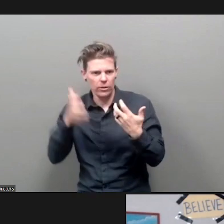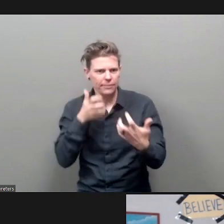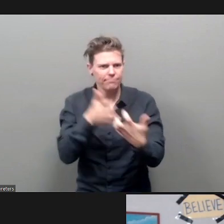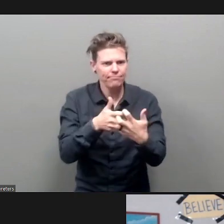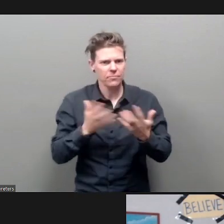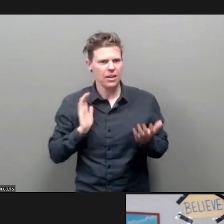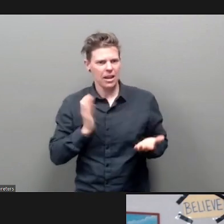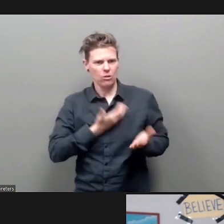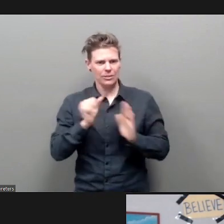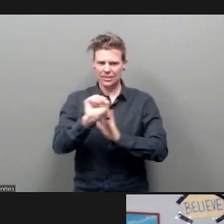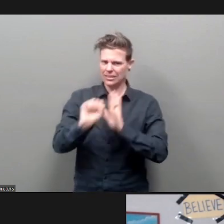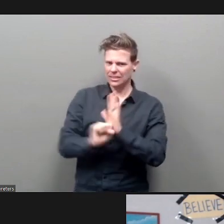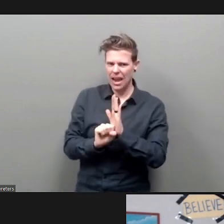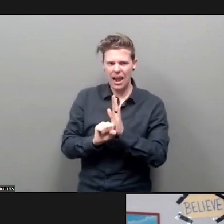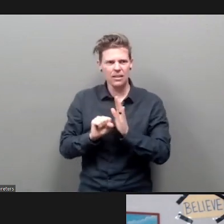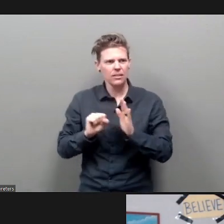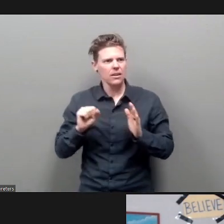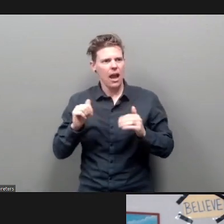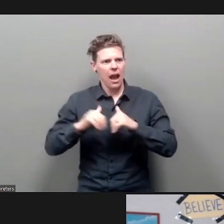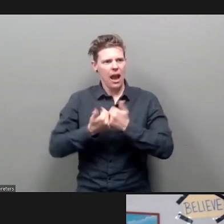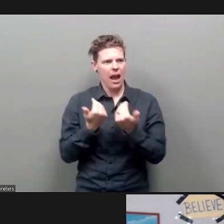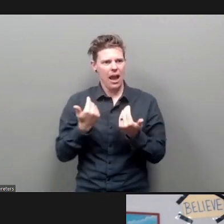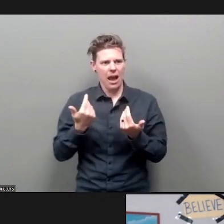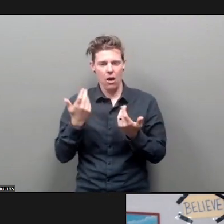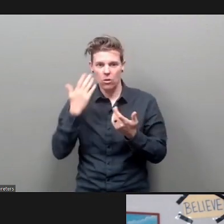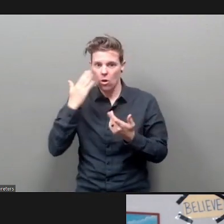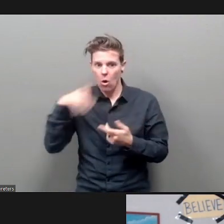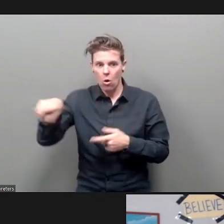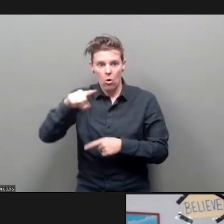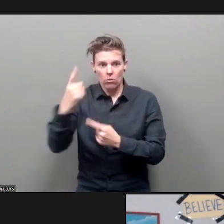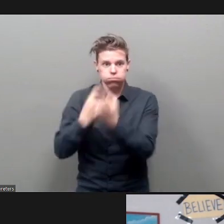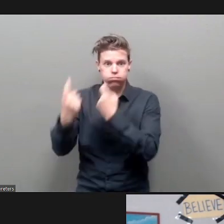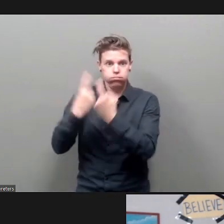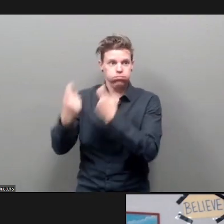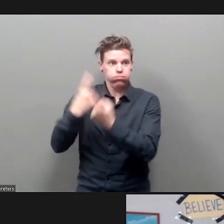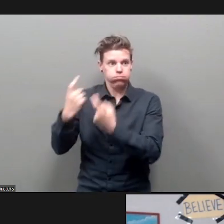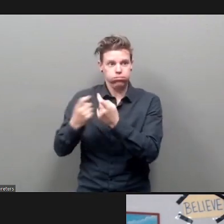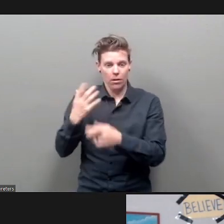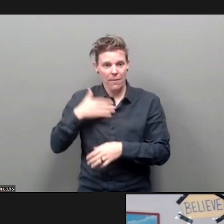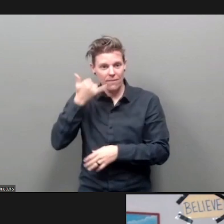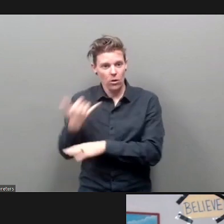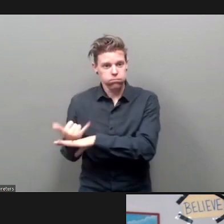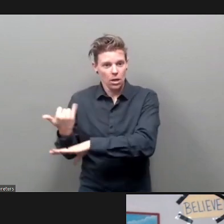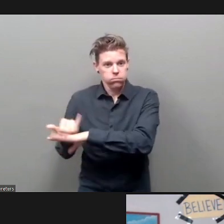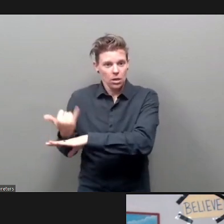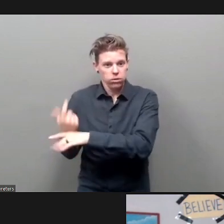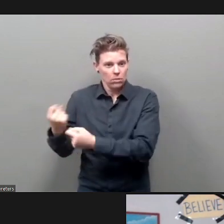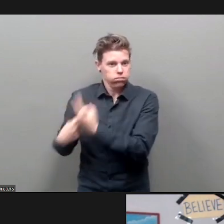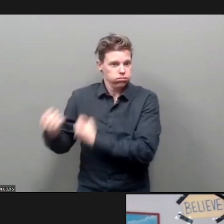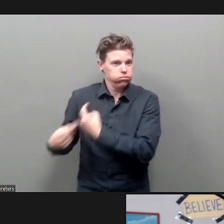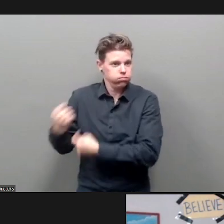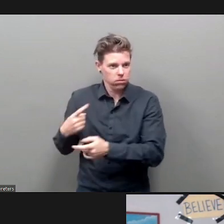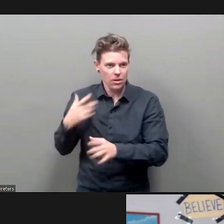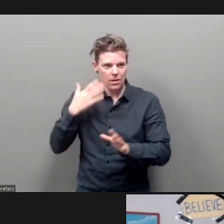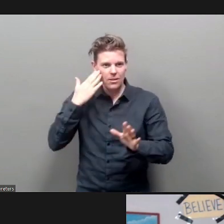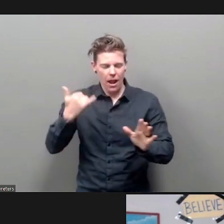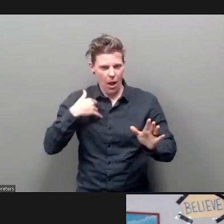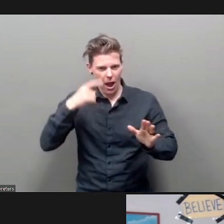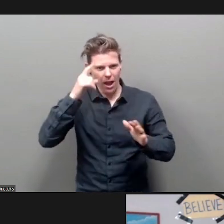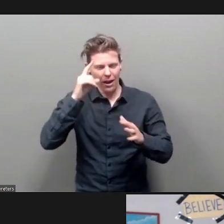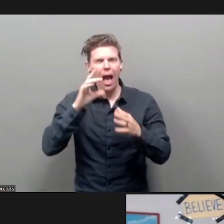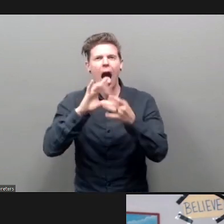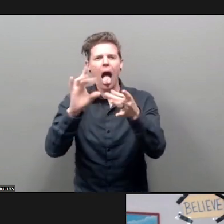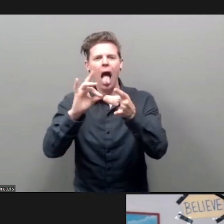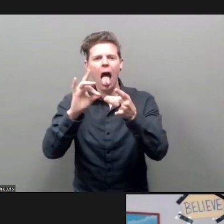shoot. I have all these text messages flashing in front of my screen, and I lost my train of thought. I think